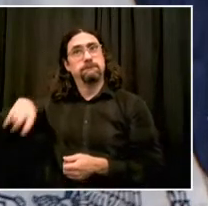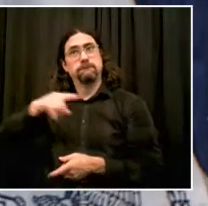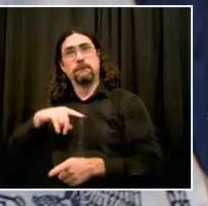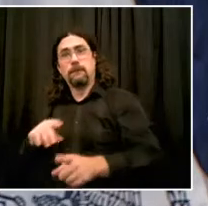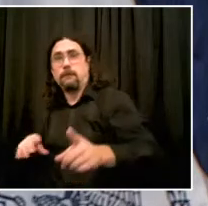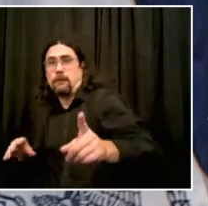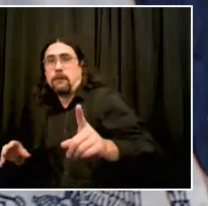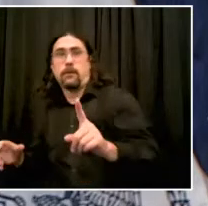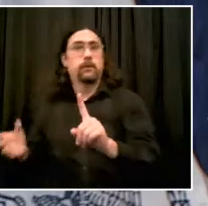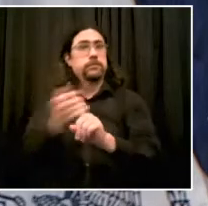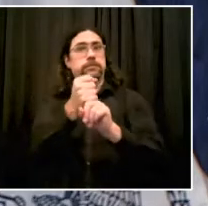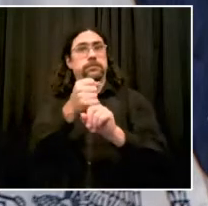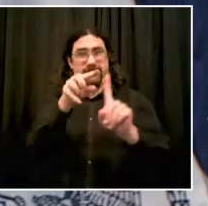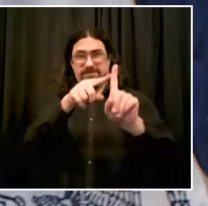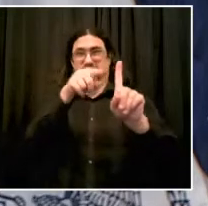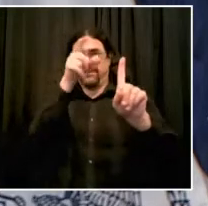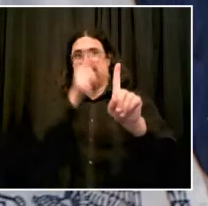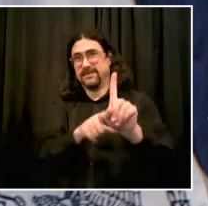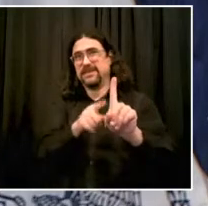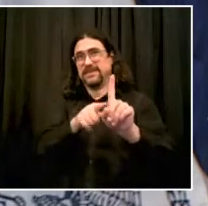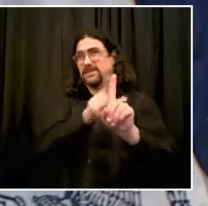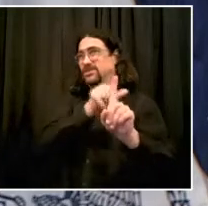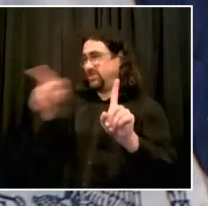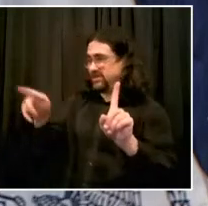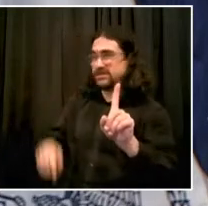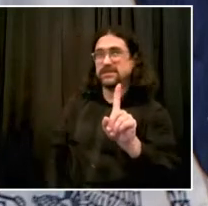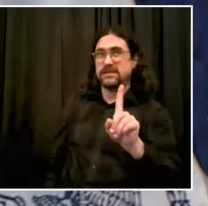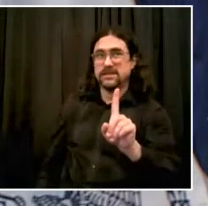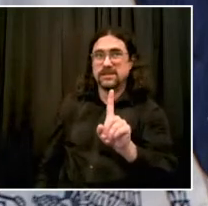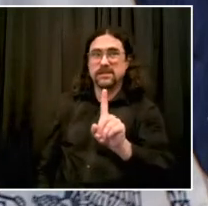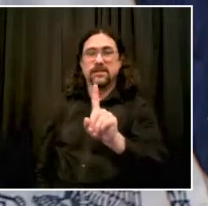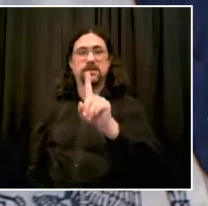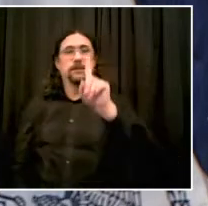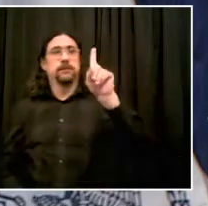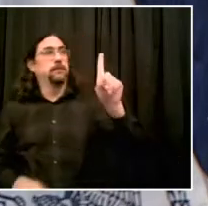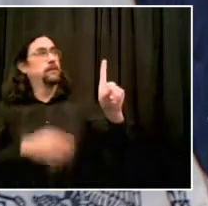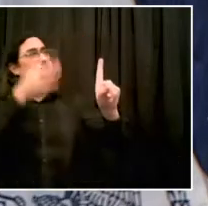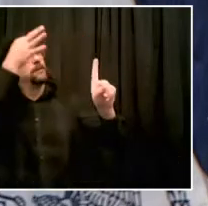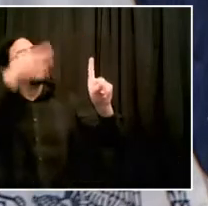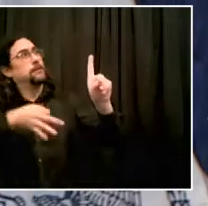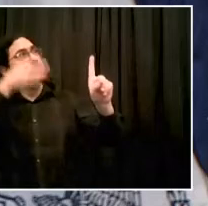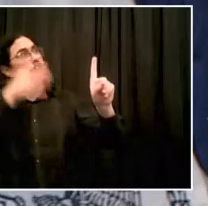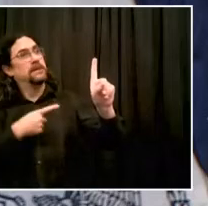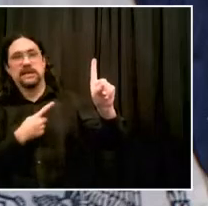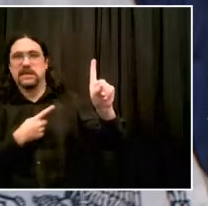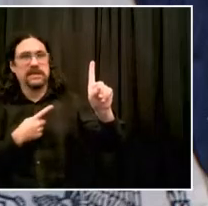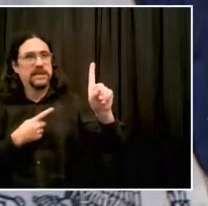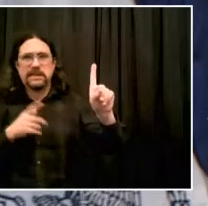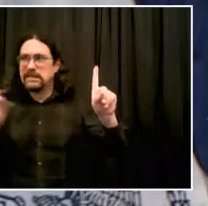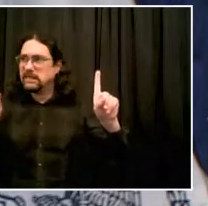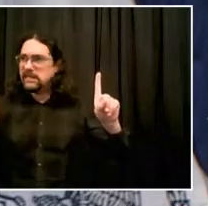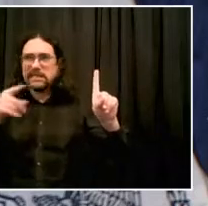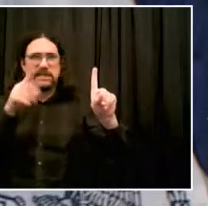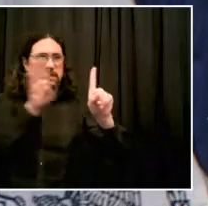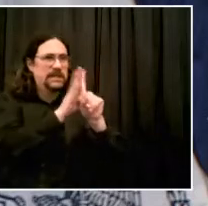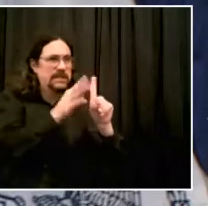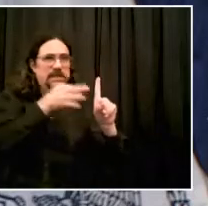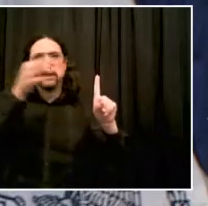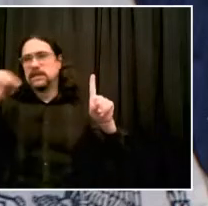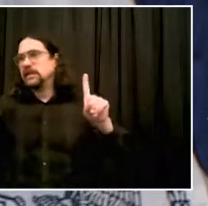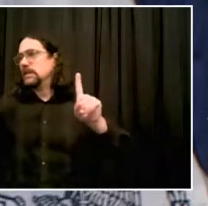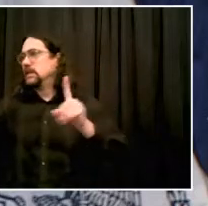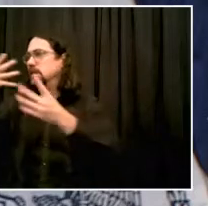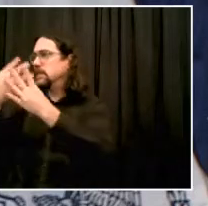this and come back, but this has been a profound jolt to all of us, every part of our society. What we do need to